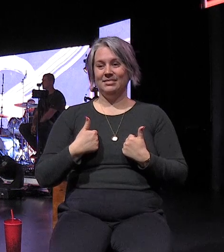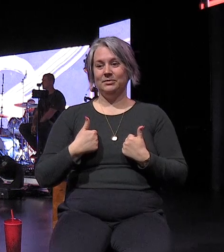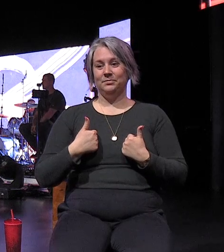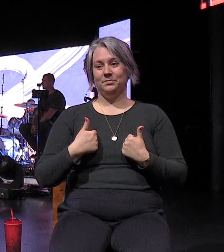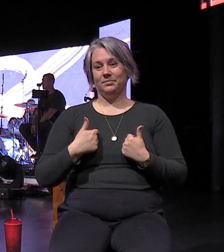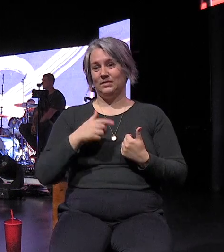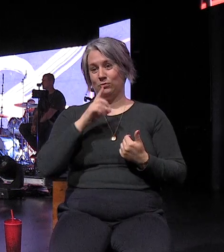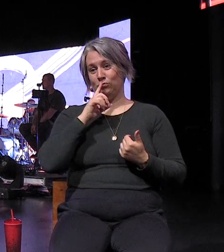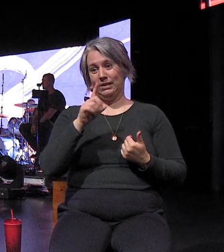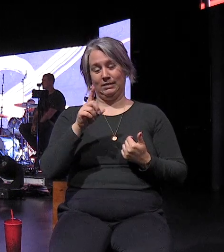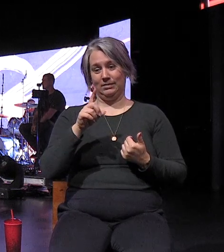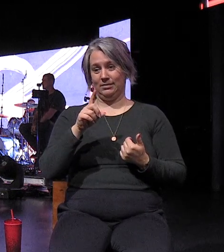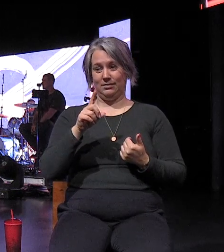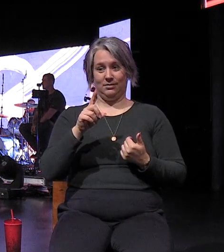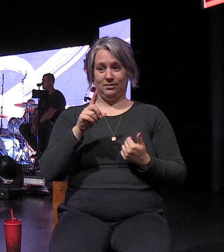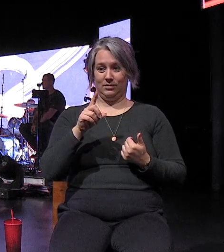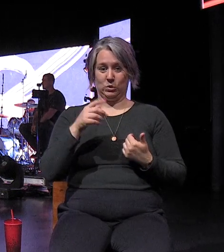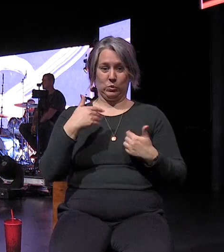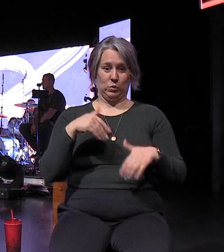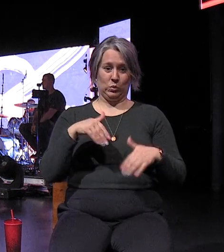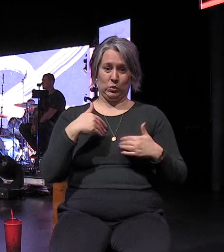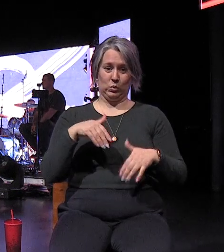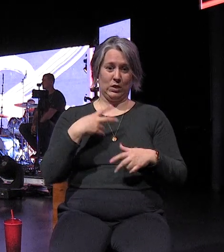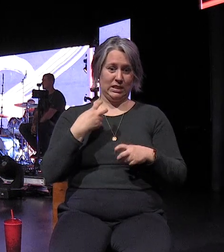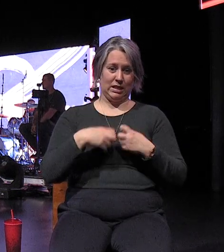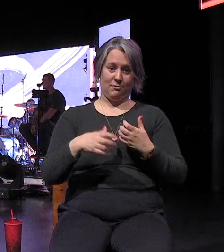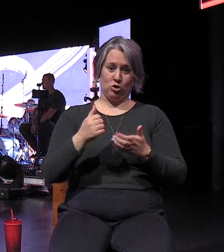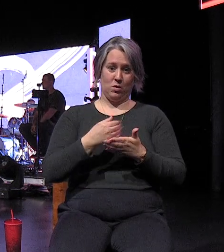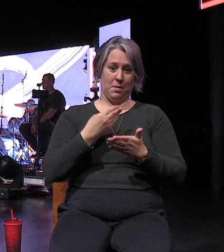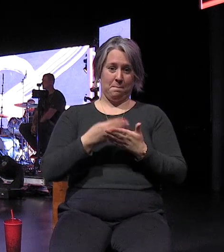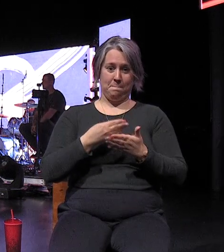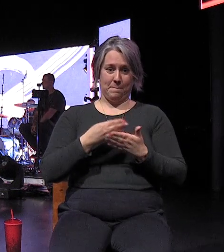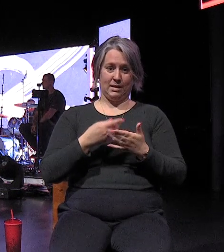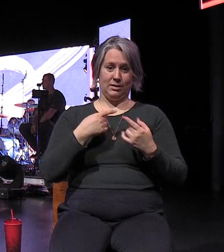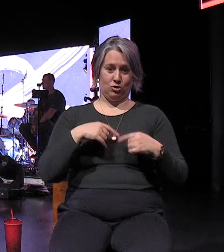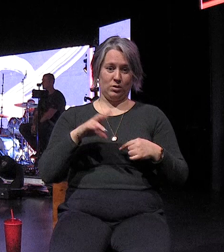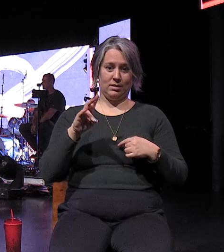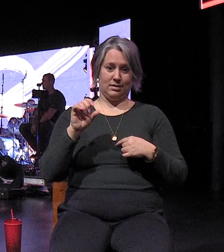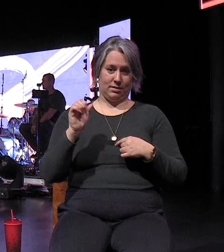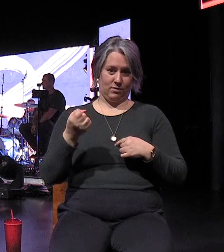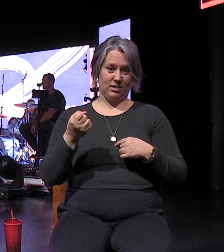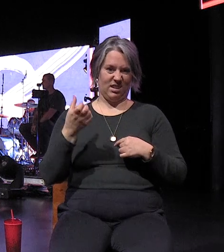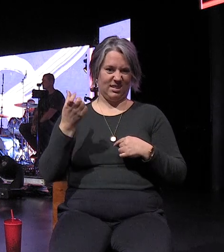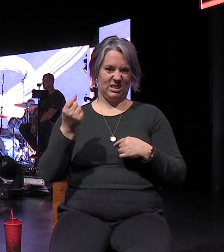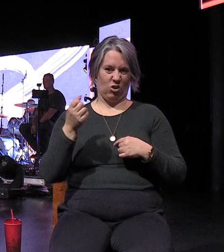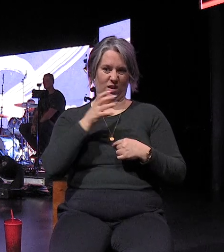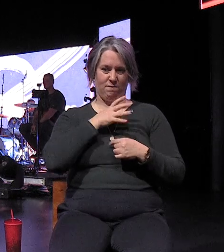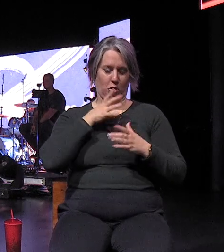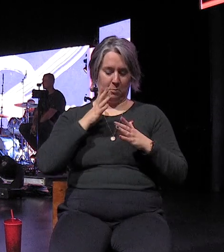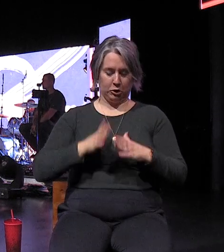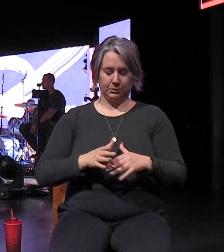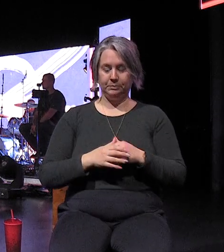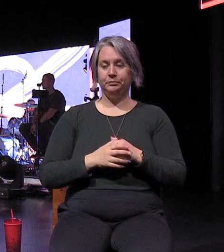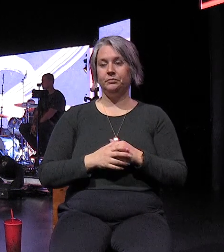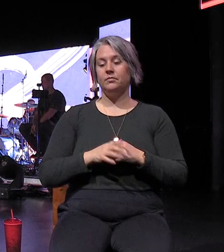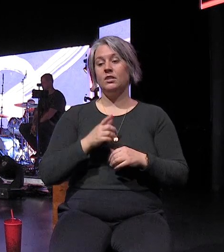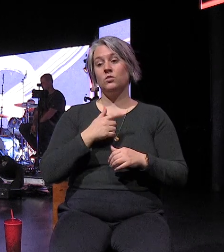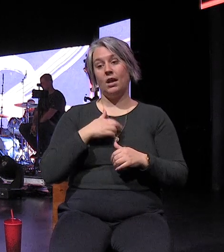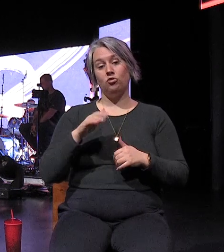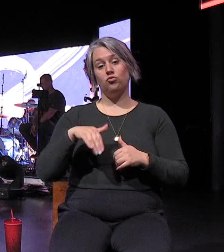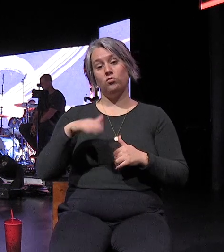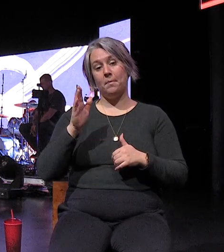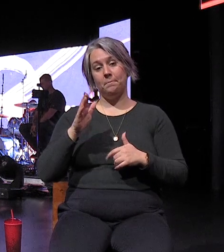weren't very, very kind to dairy farmers, all right? And so I was a Christian, loved God, grew up in a Mennonite church,